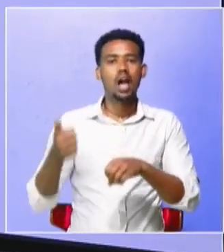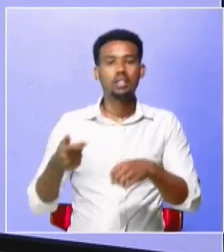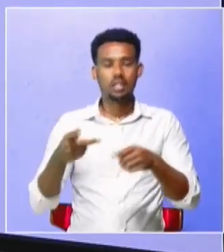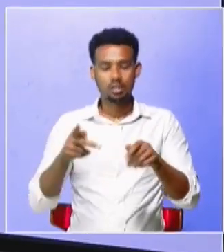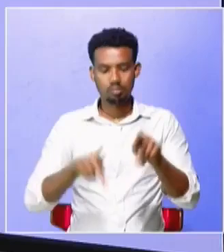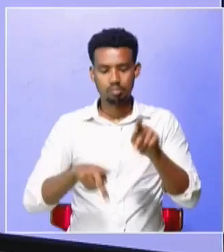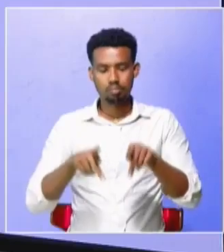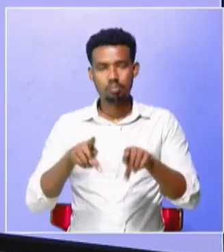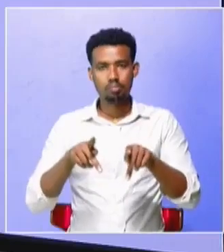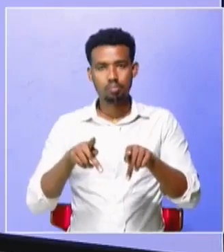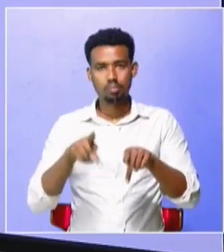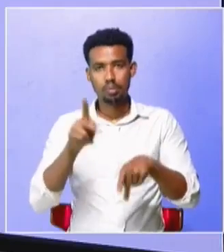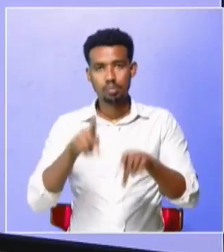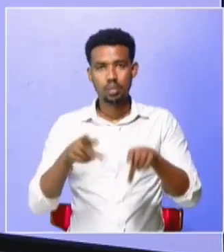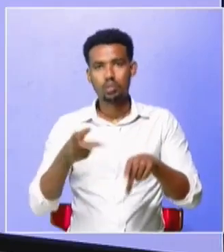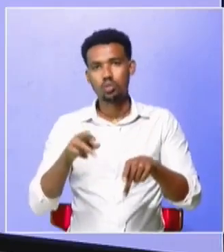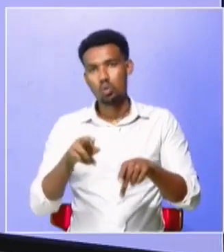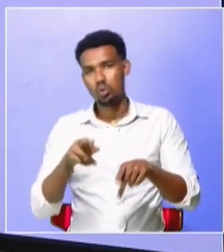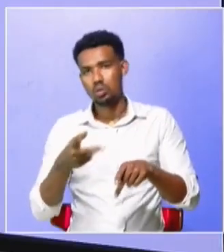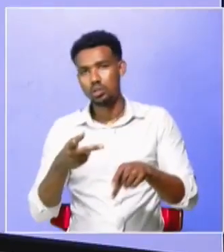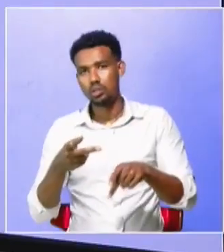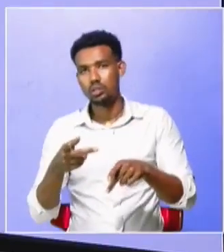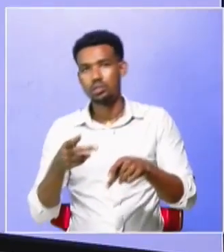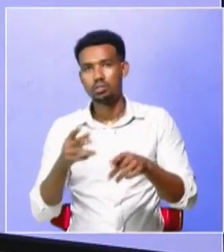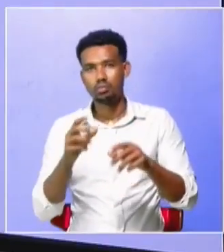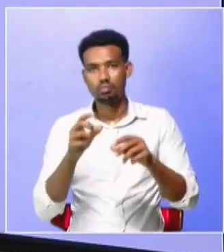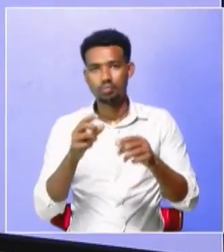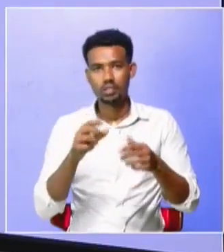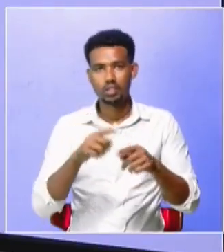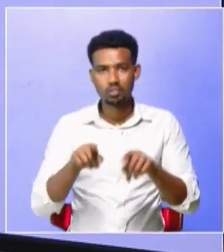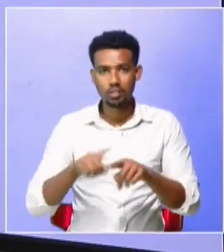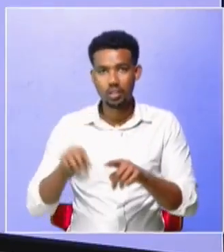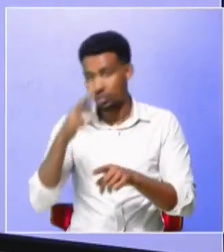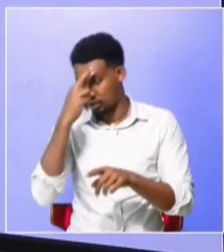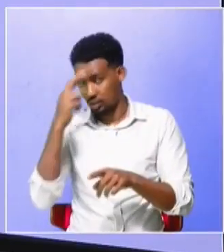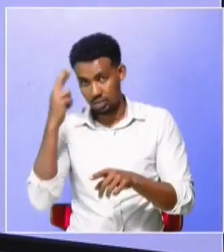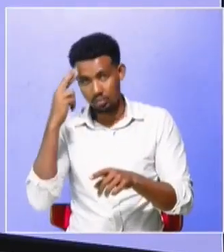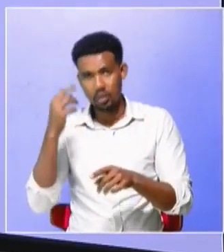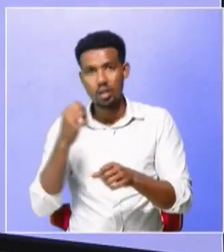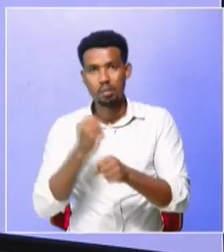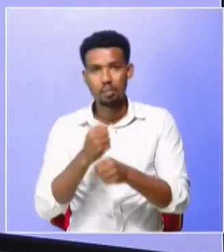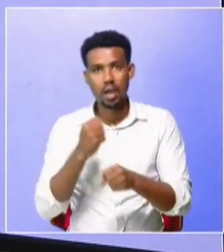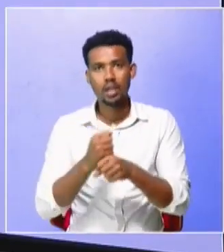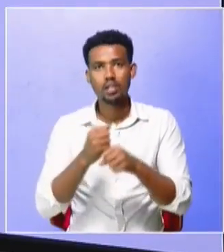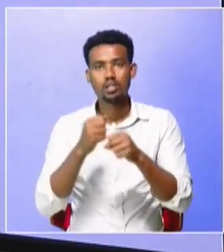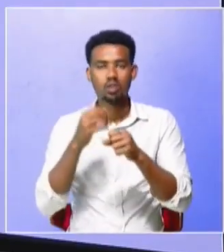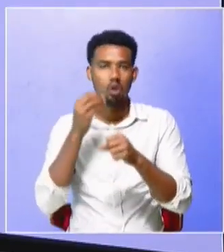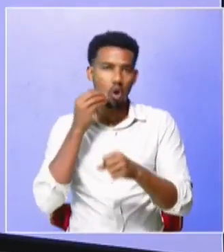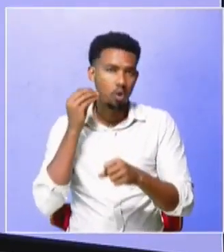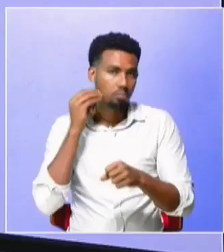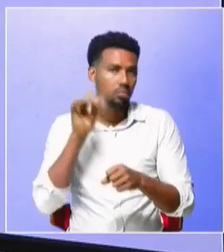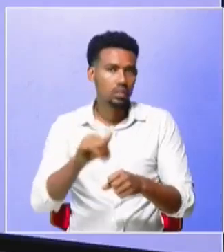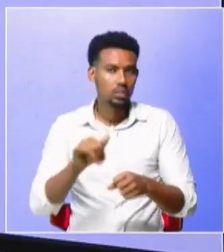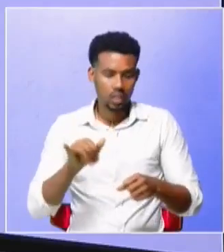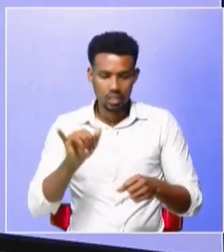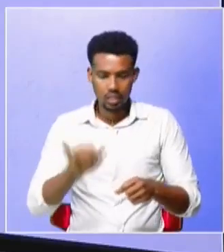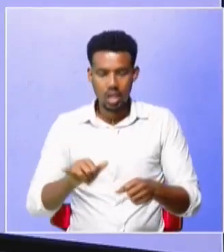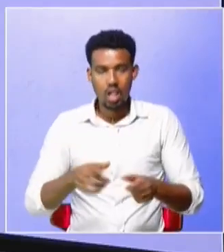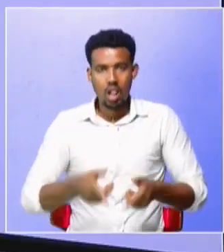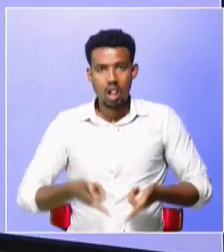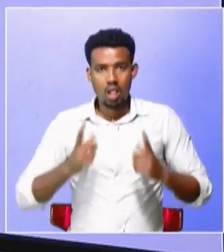build homes, they build different structures, and they make their home in the place they have settled in. So they